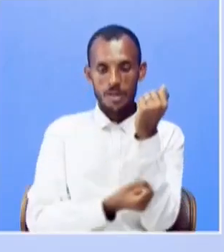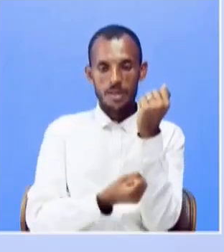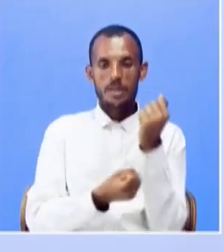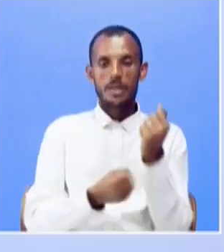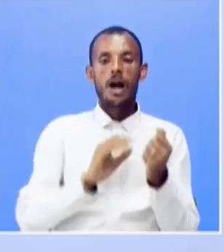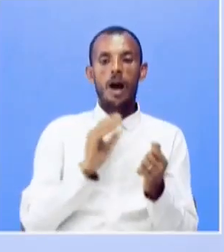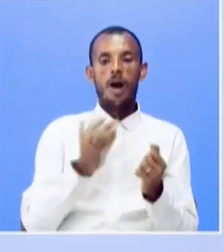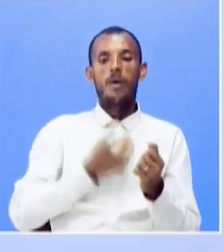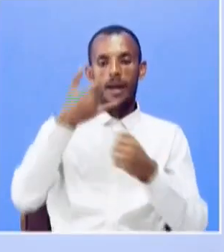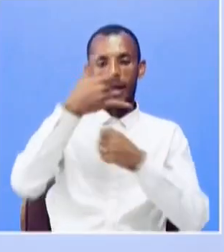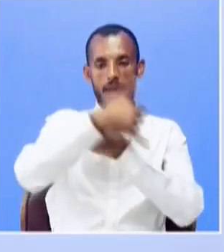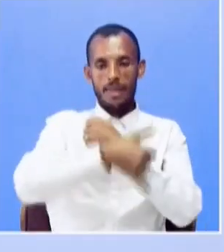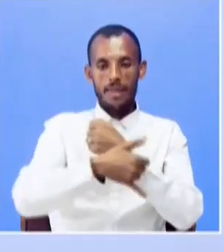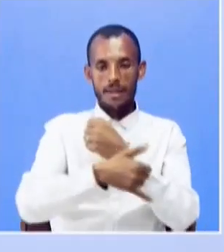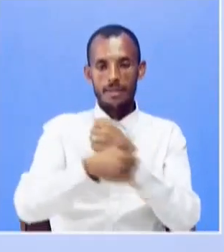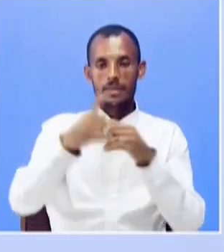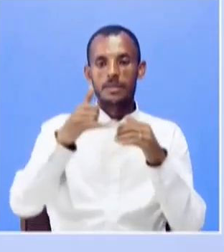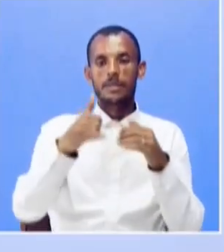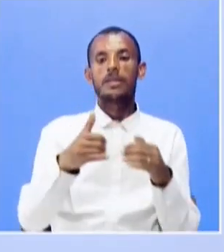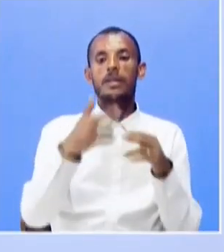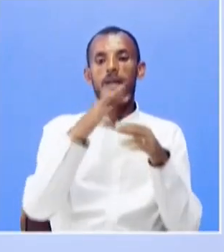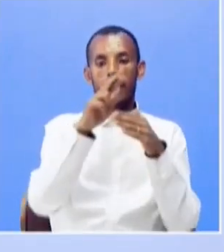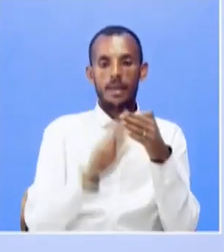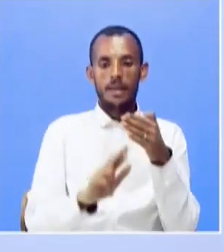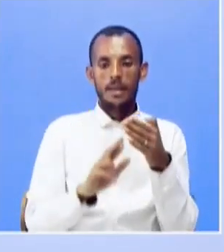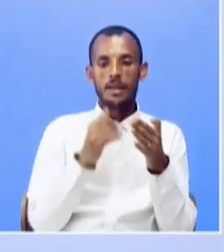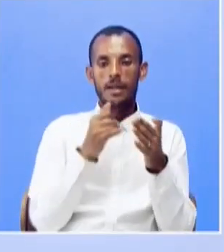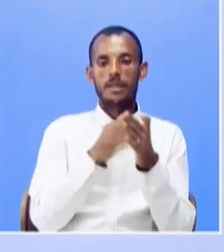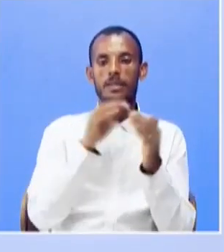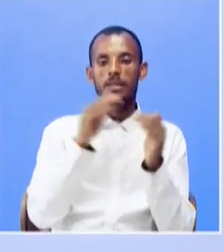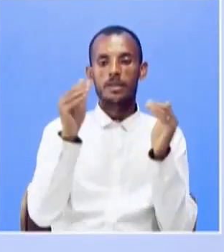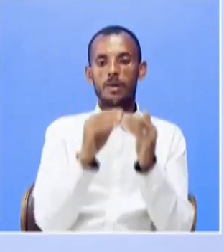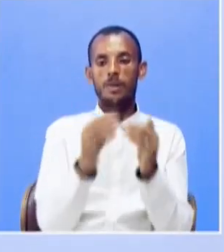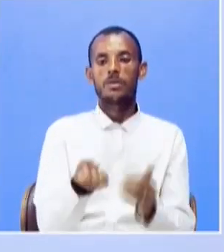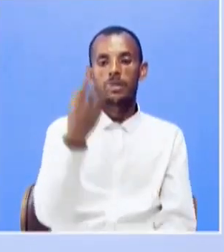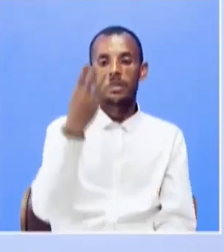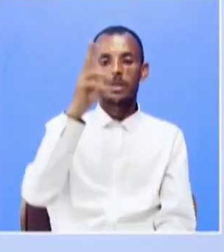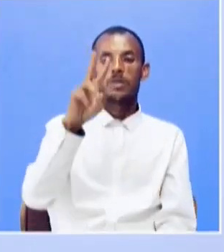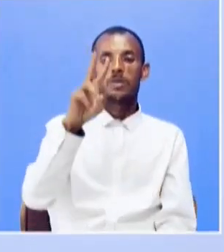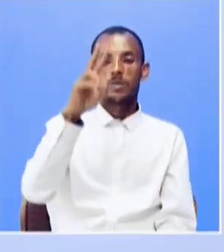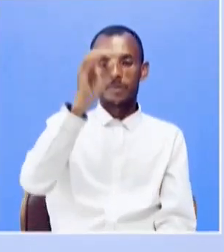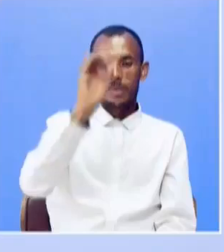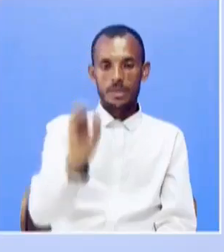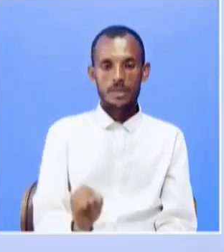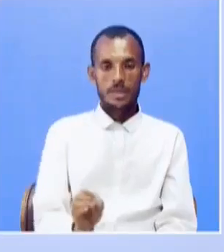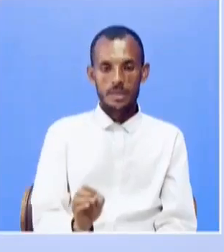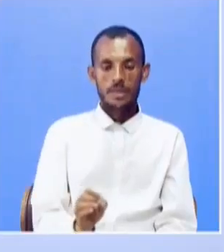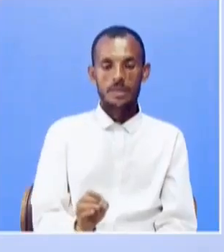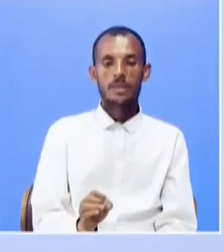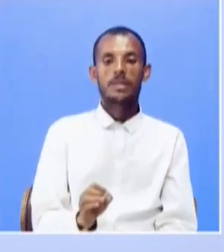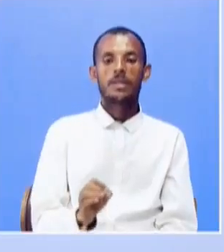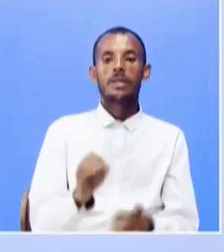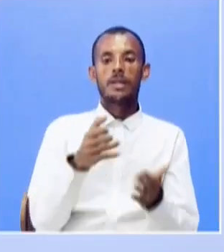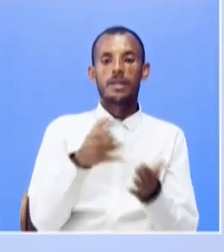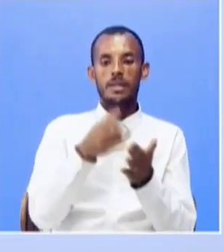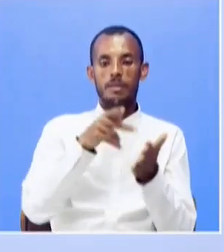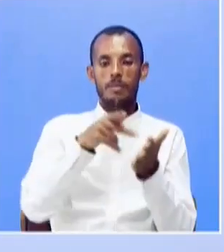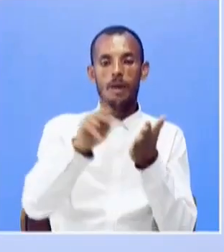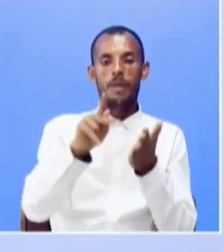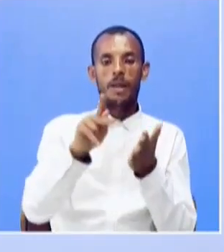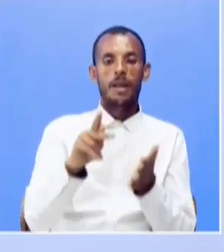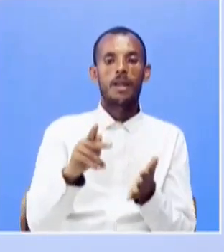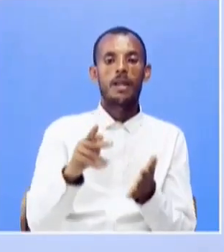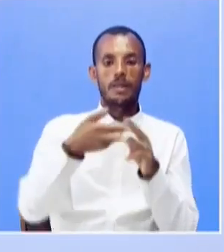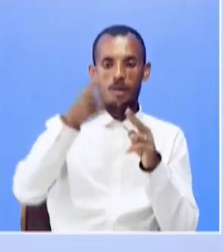our country's rates, turnover tax is 2%. So 2% of this will be payable as turnover